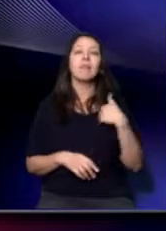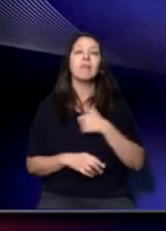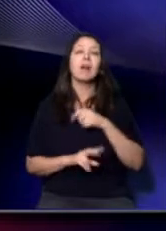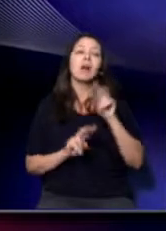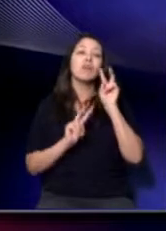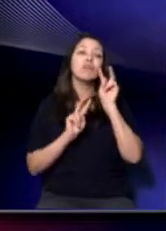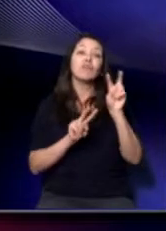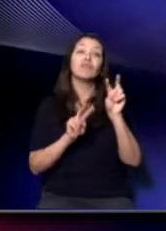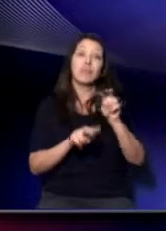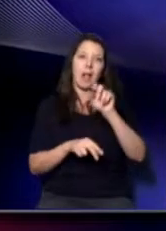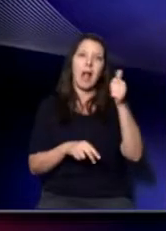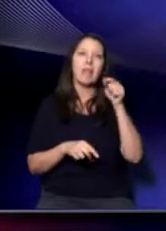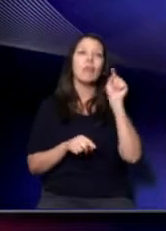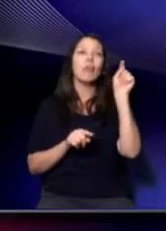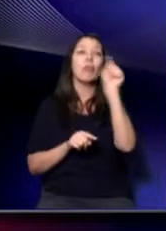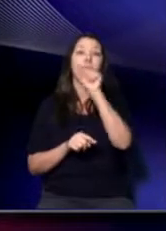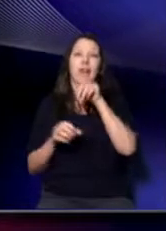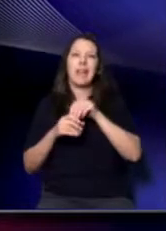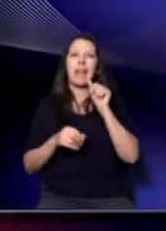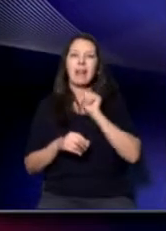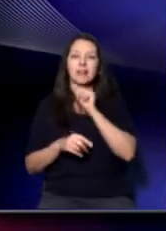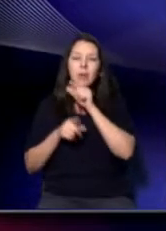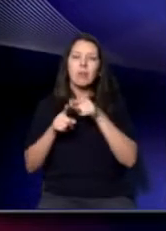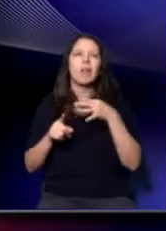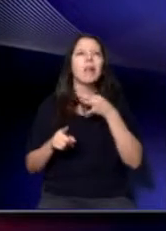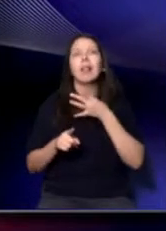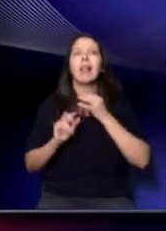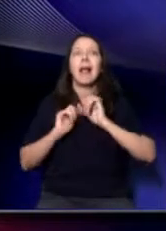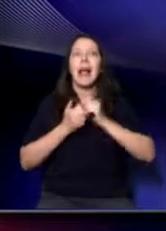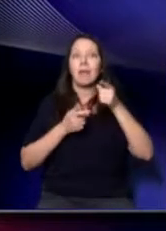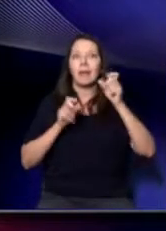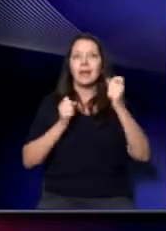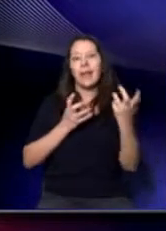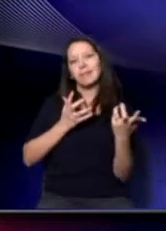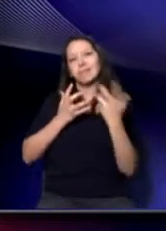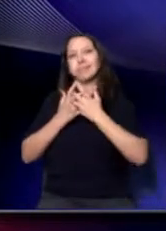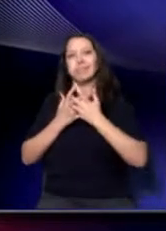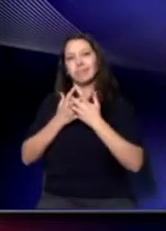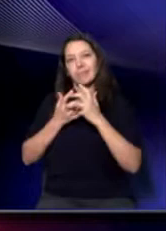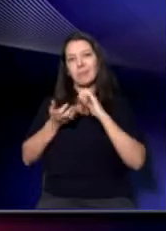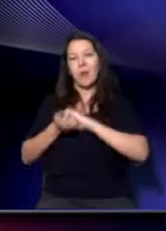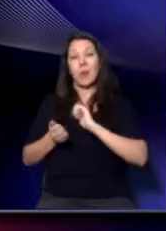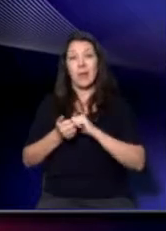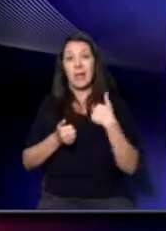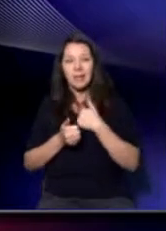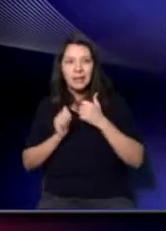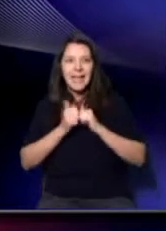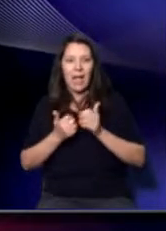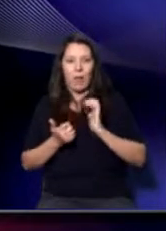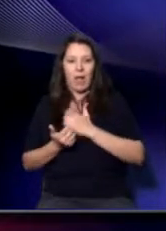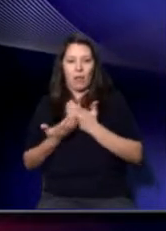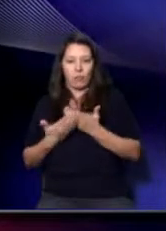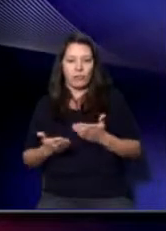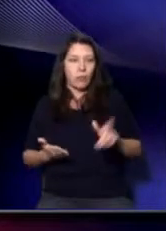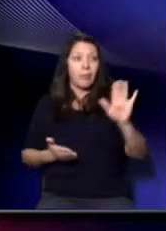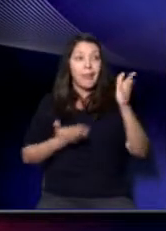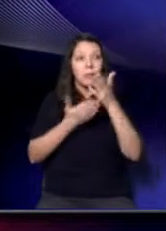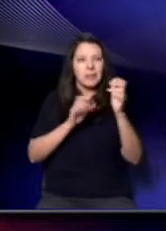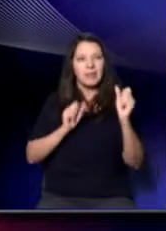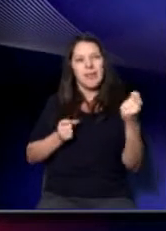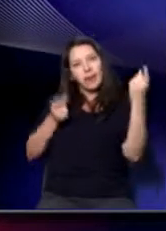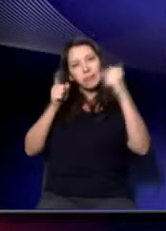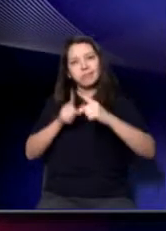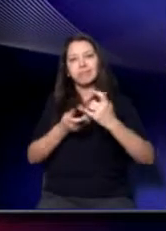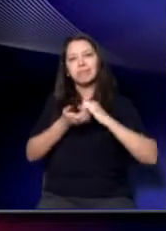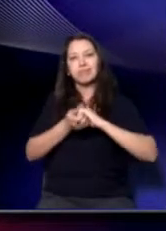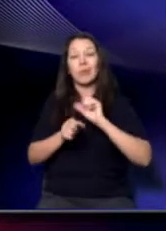areas in Arizona that now want to know more about partnerships and how to consolidate resources. So we will be going to meet with people in the